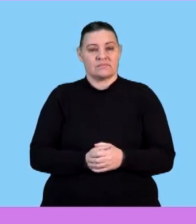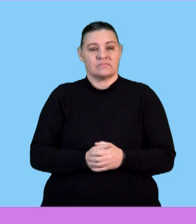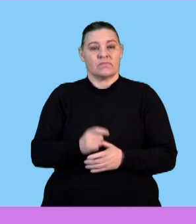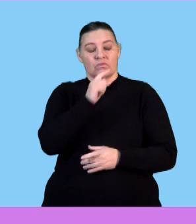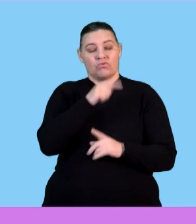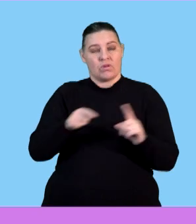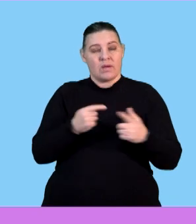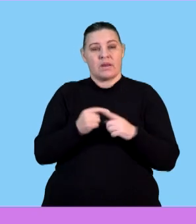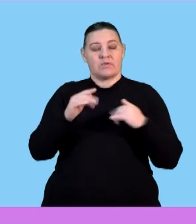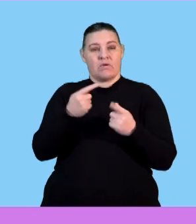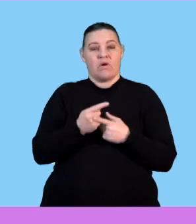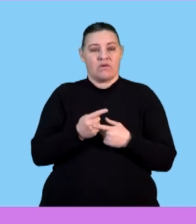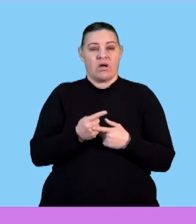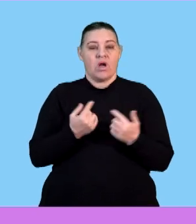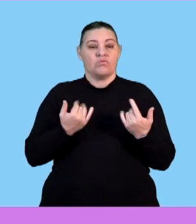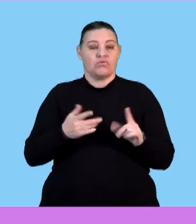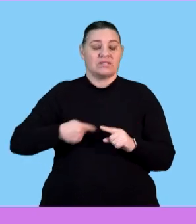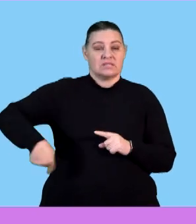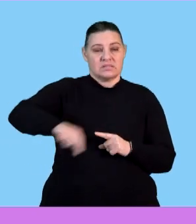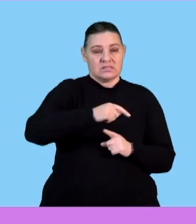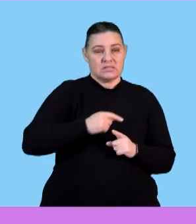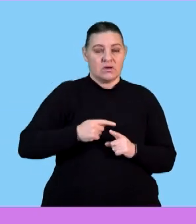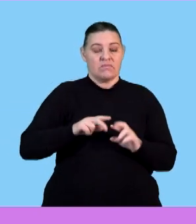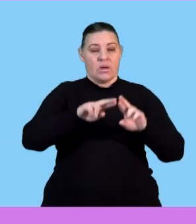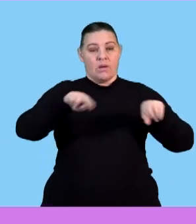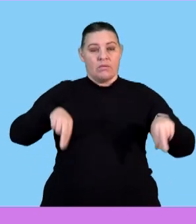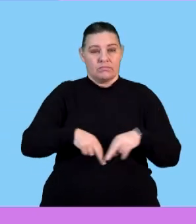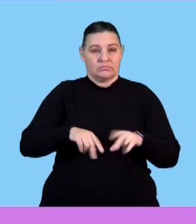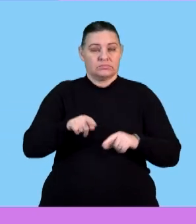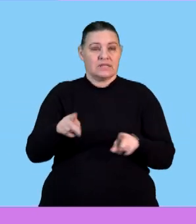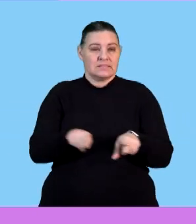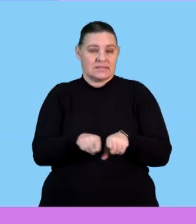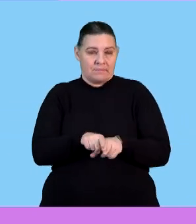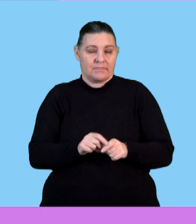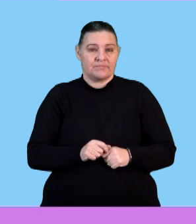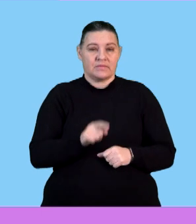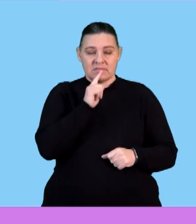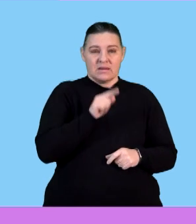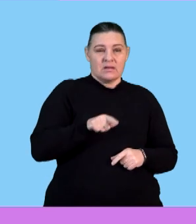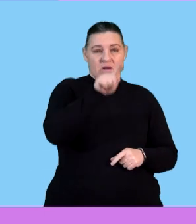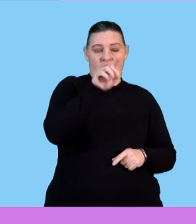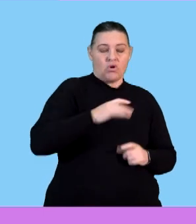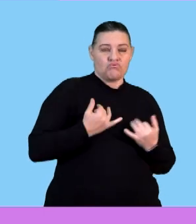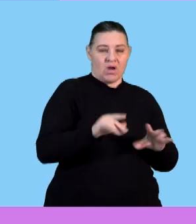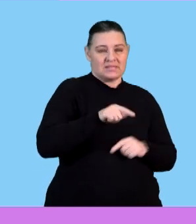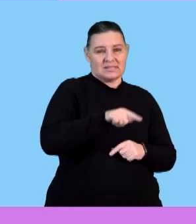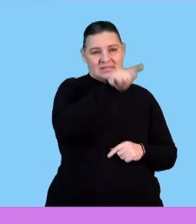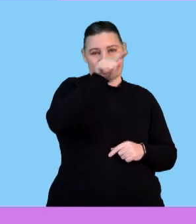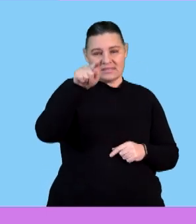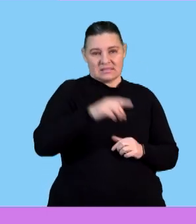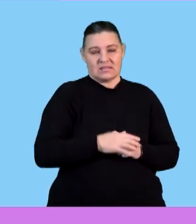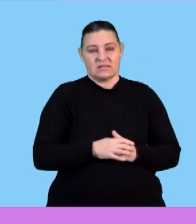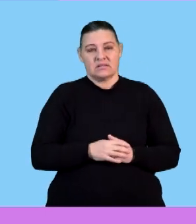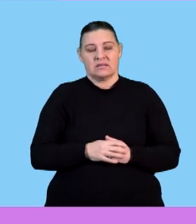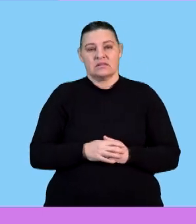Using a ruler, measure the perimeter of the grass area, the pool, and the sand area. Where they are, there they are. So the grass, if you can see, the grass I